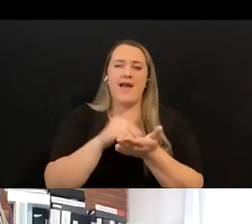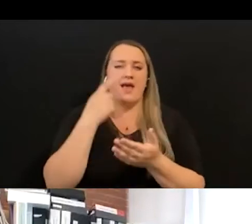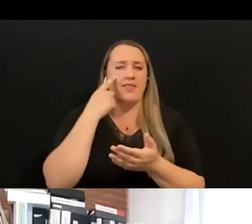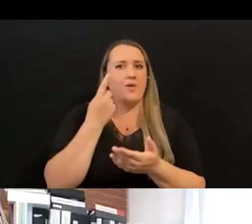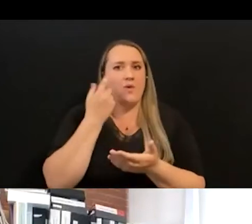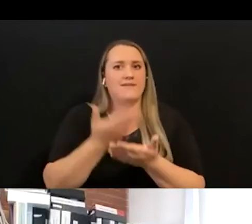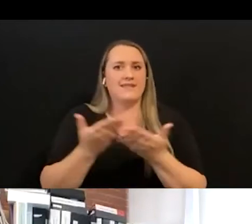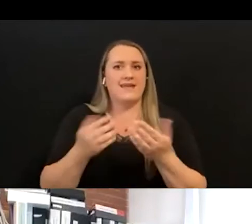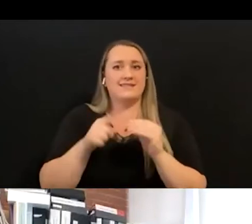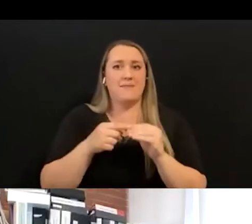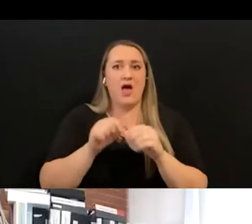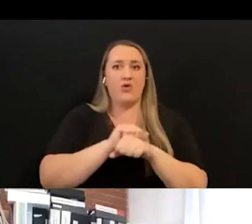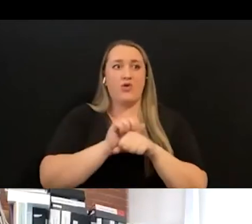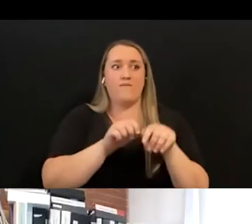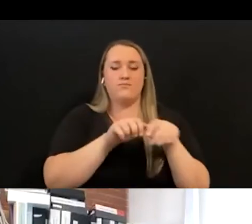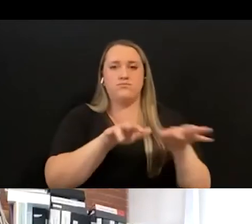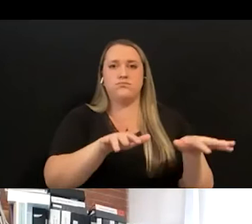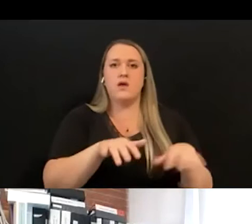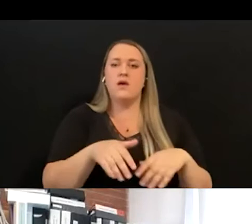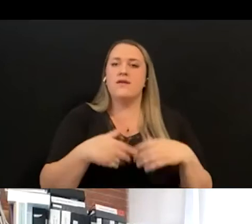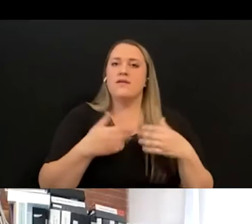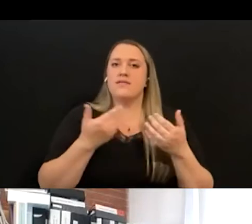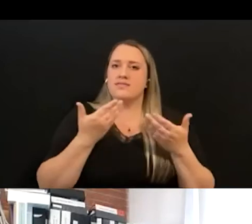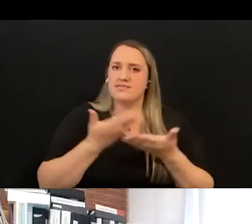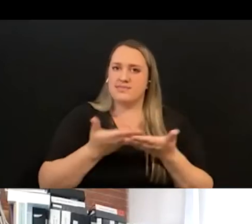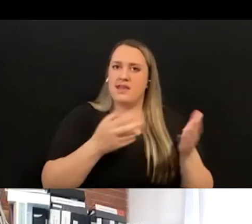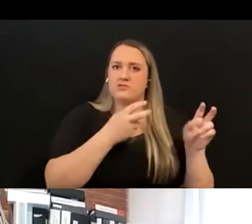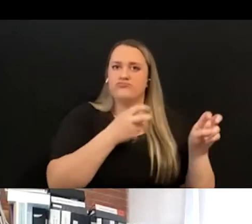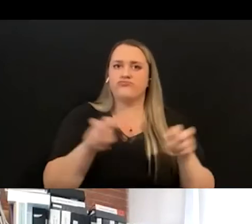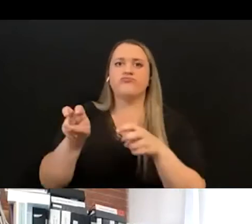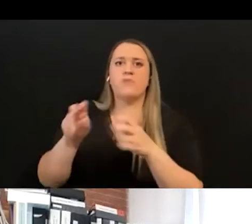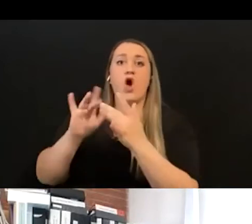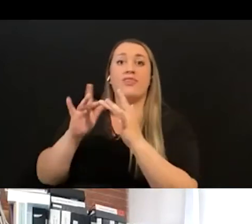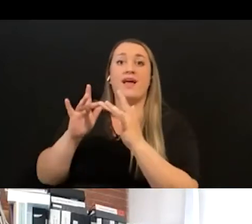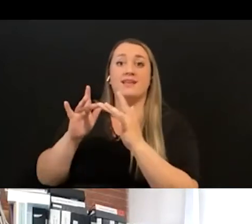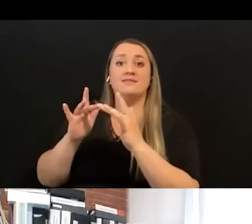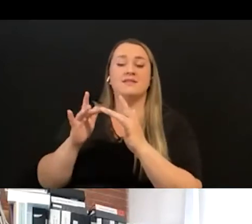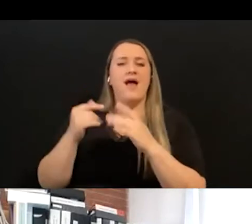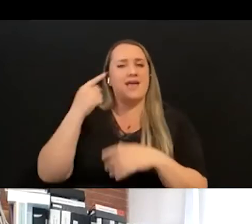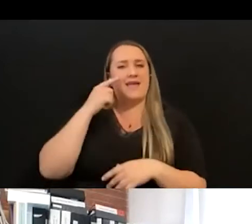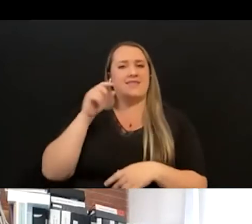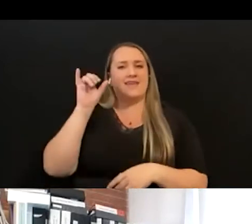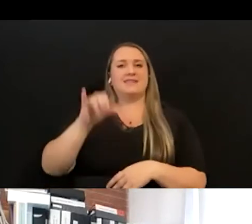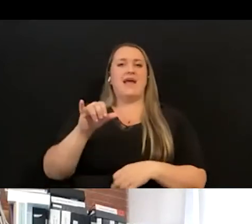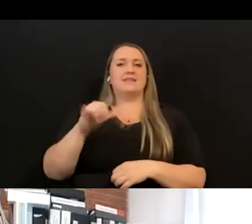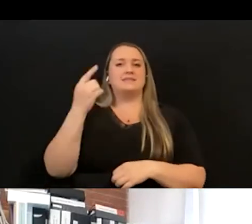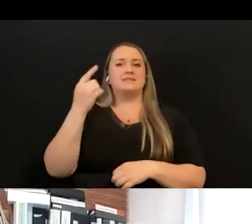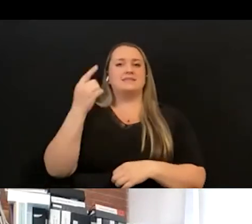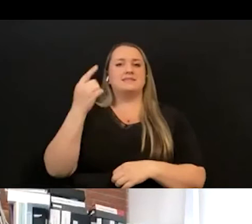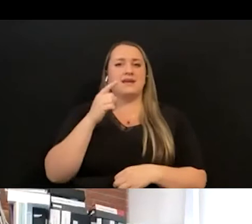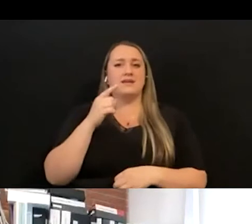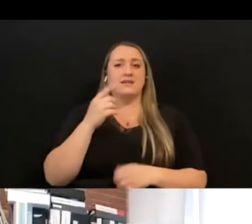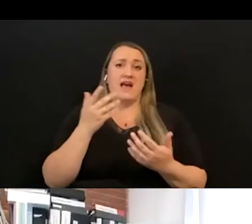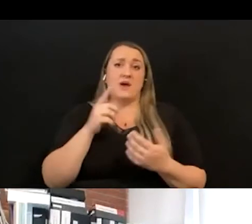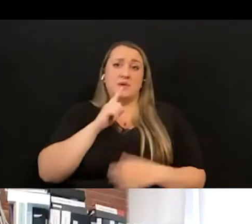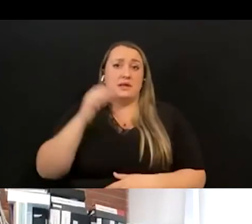about the pandemic was a lot of things moved online, and there's I think that was something that actually was a